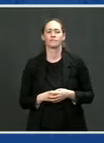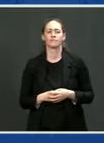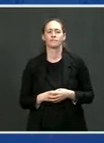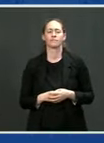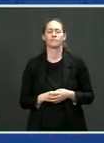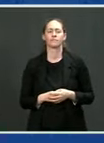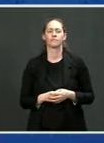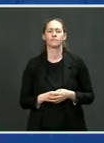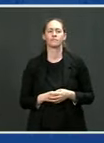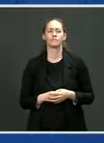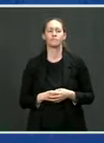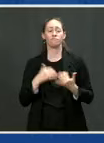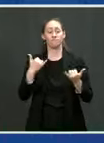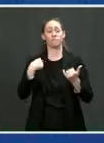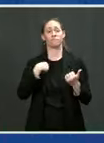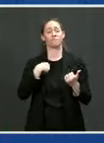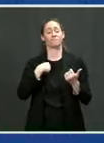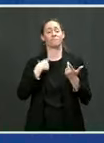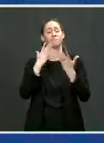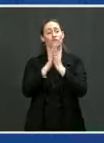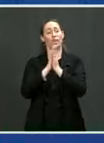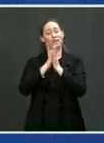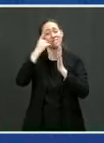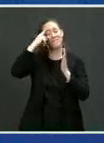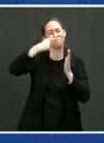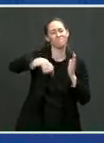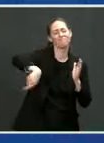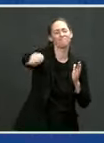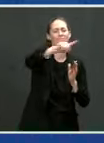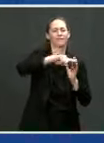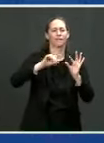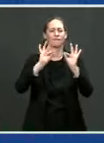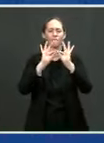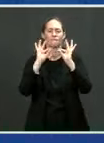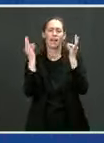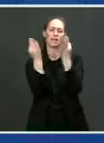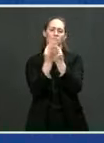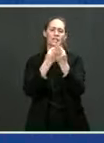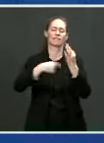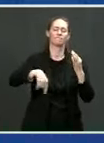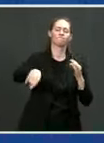my prayer for all of you is that